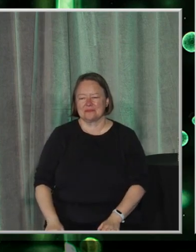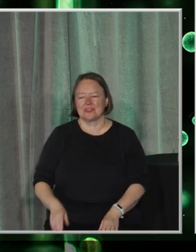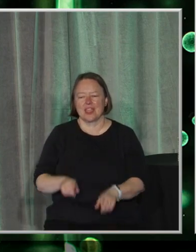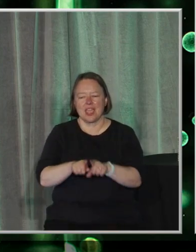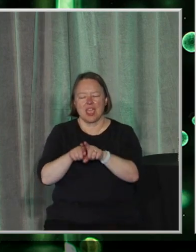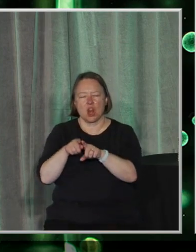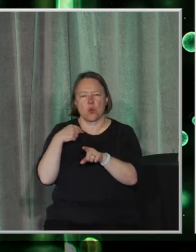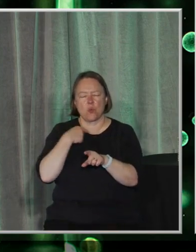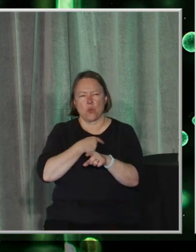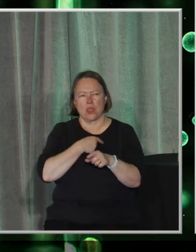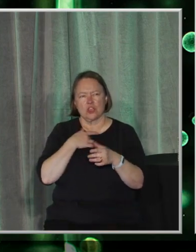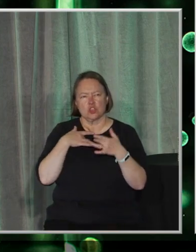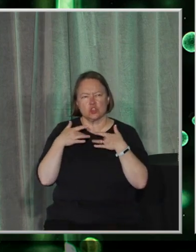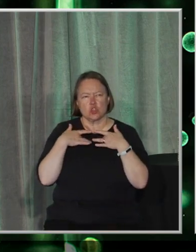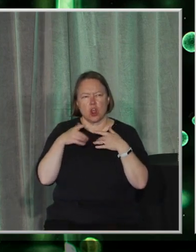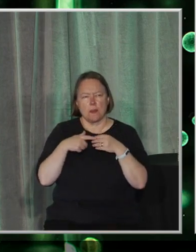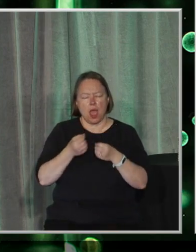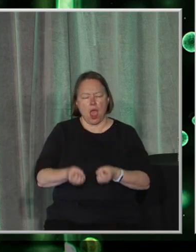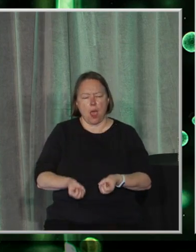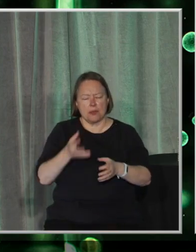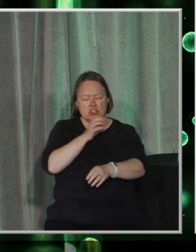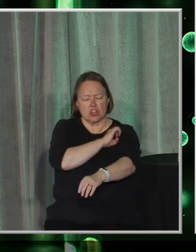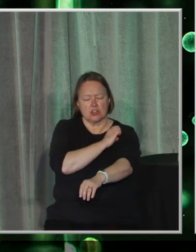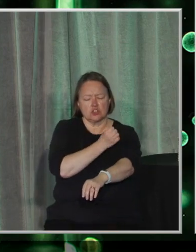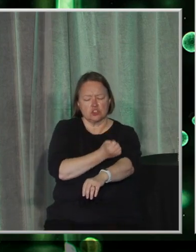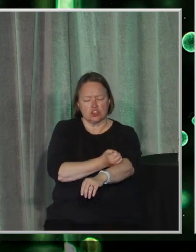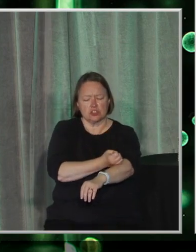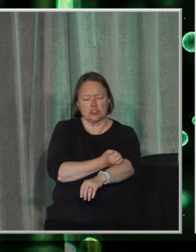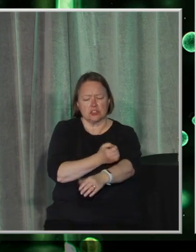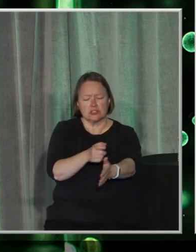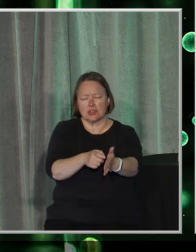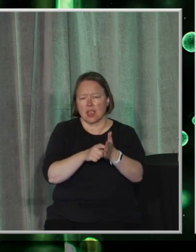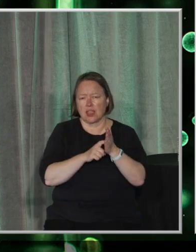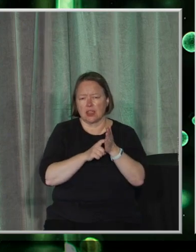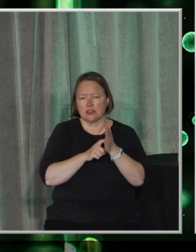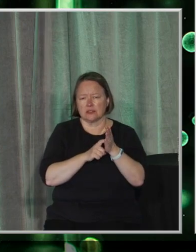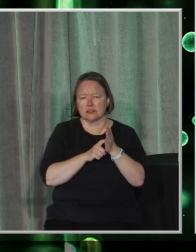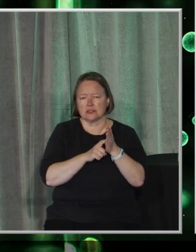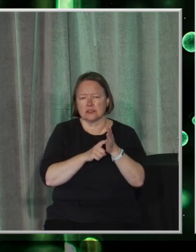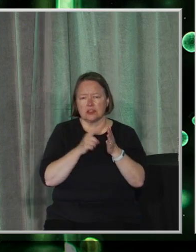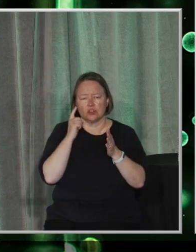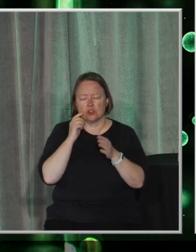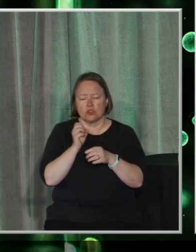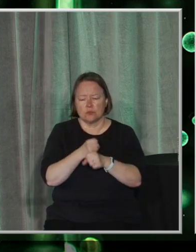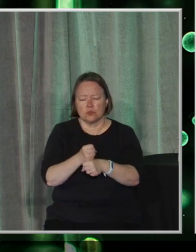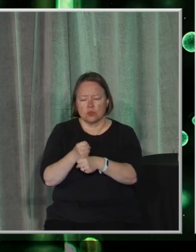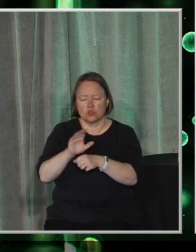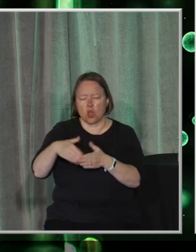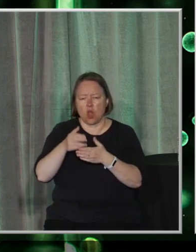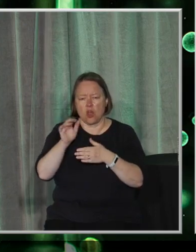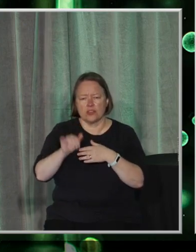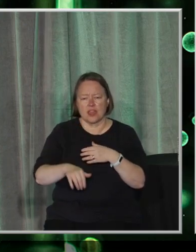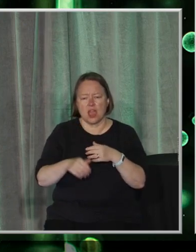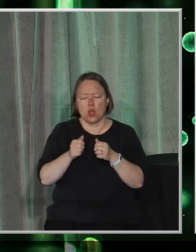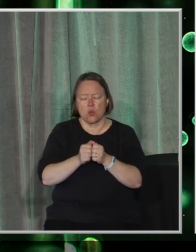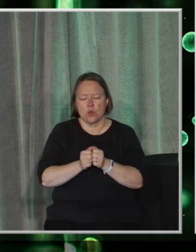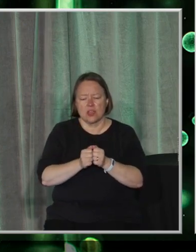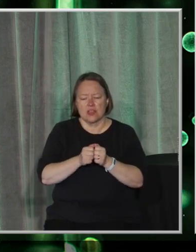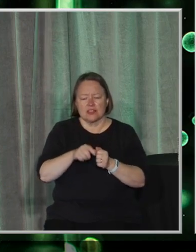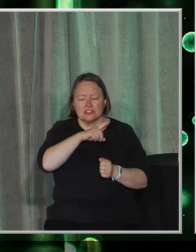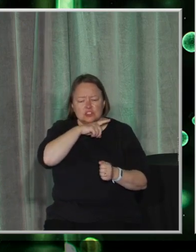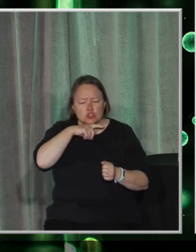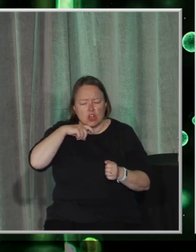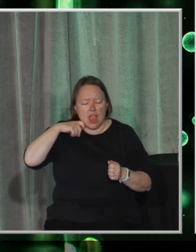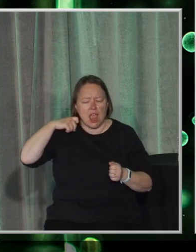And we were concerned about the amount of energy that it would take or that it takes to produce all of this with the dehydrating, the